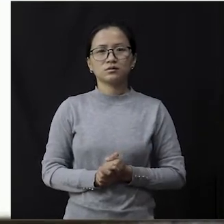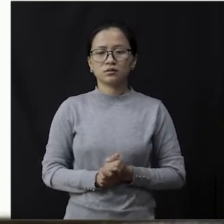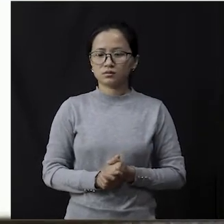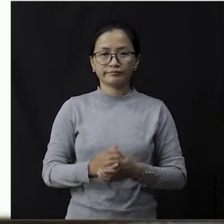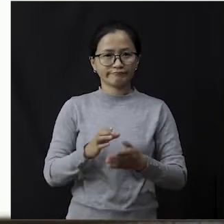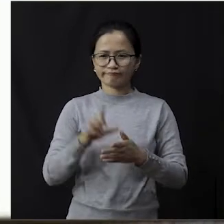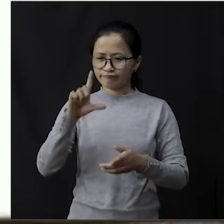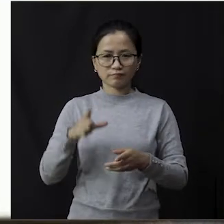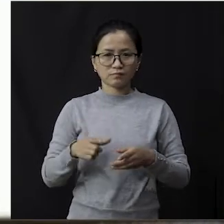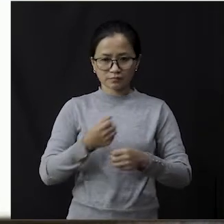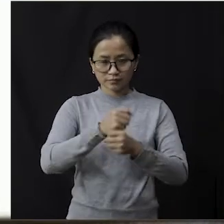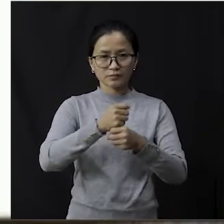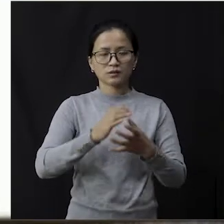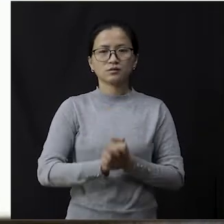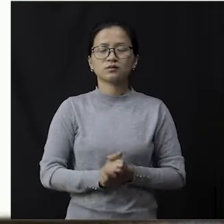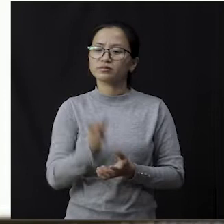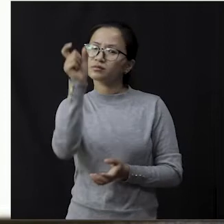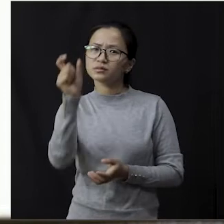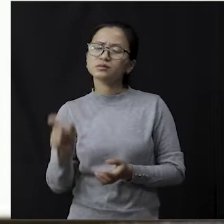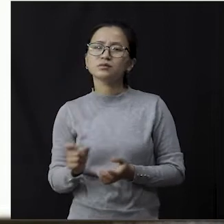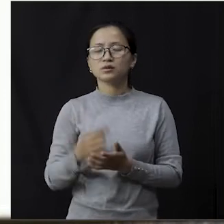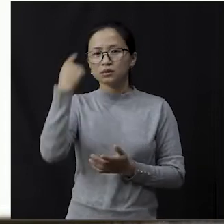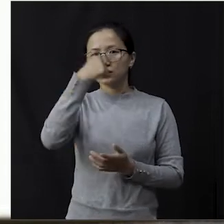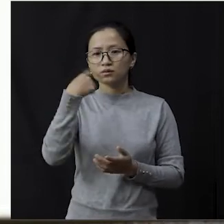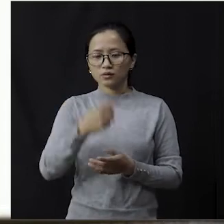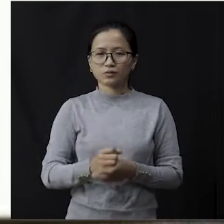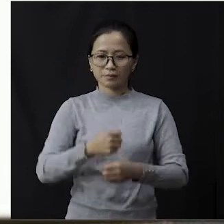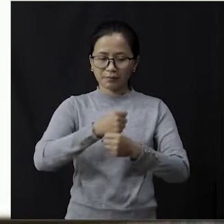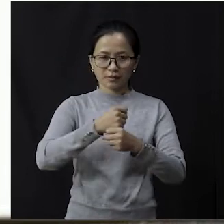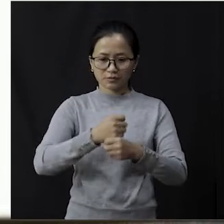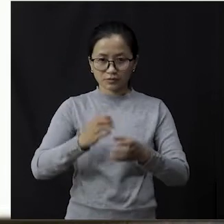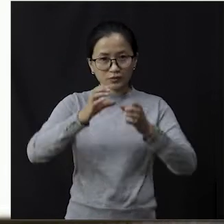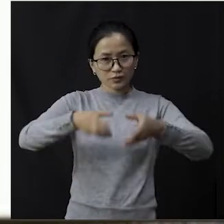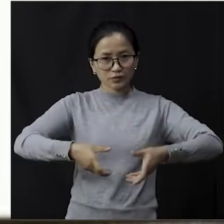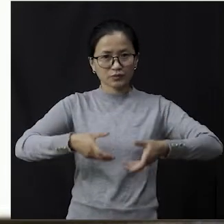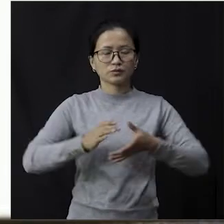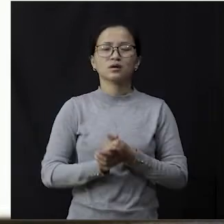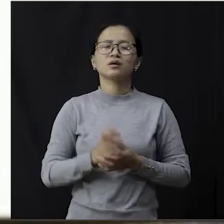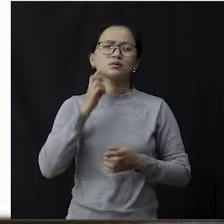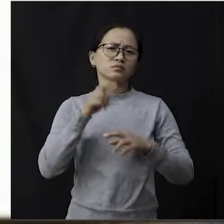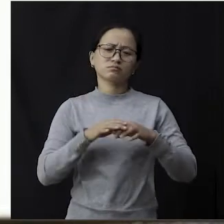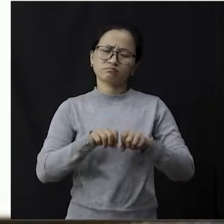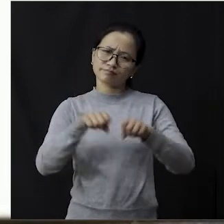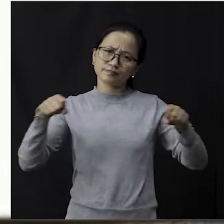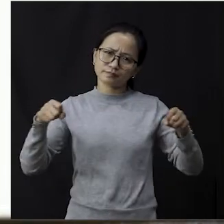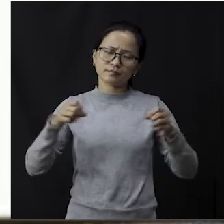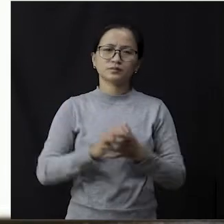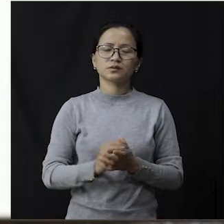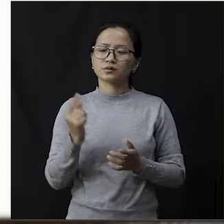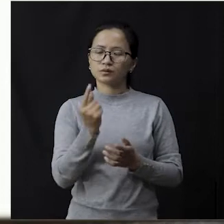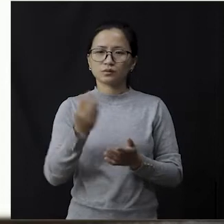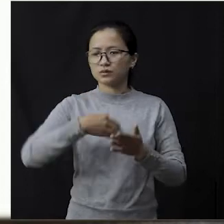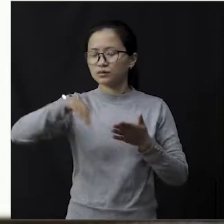Next is a cobbler. A cobbler is a person who mends our shoes. If our shoes are torn, we used